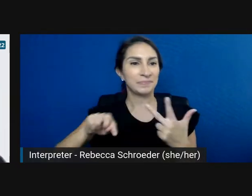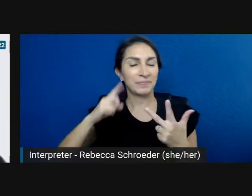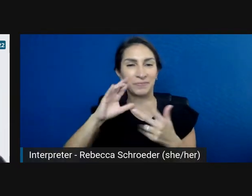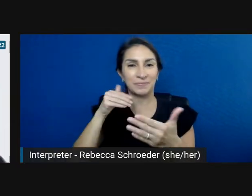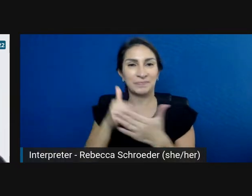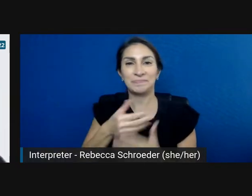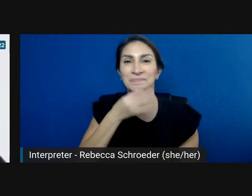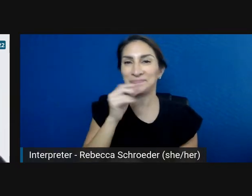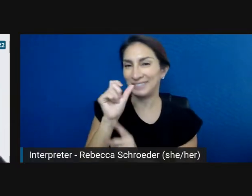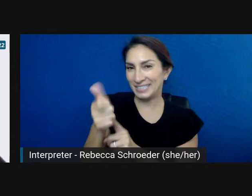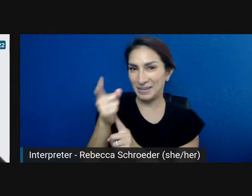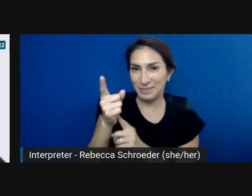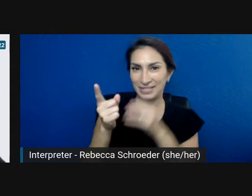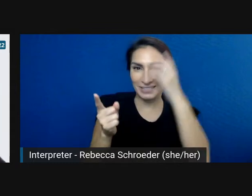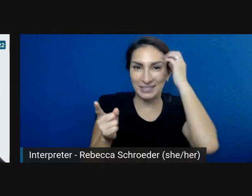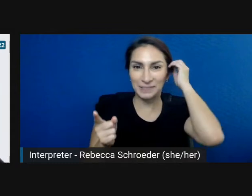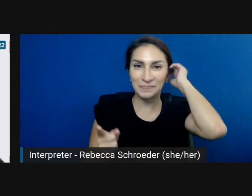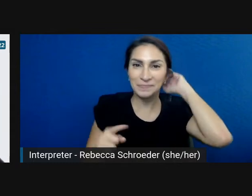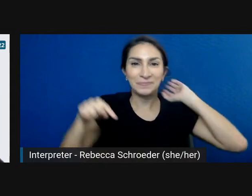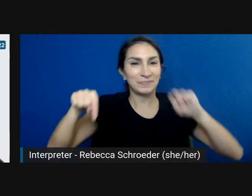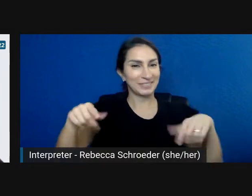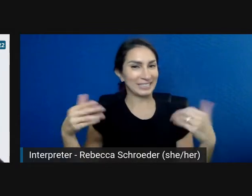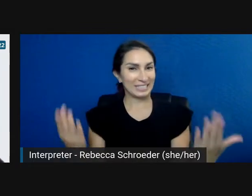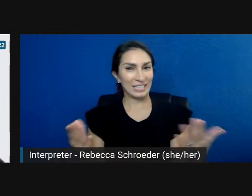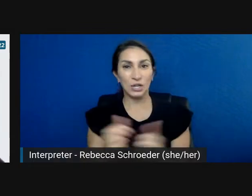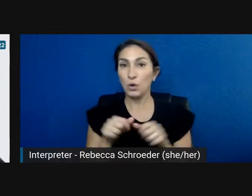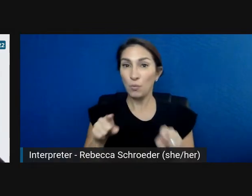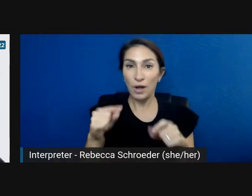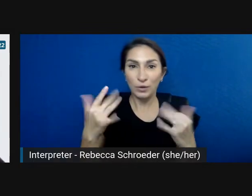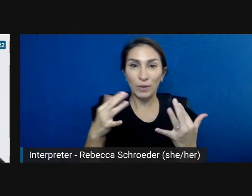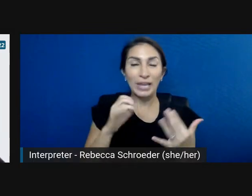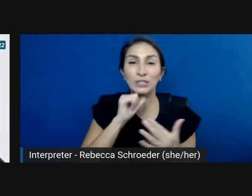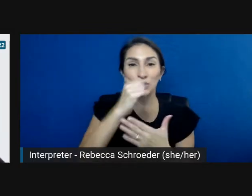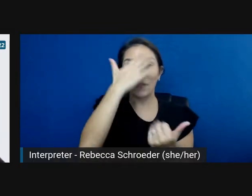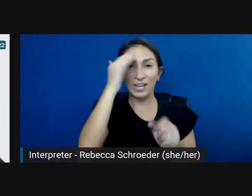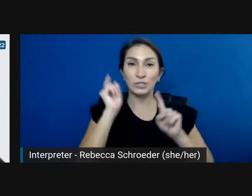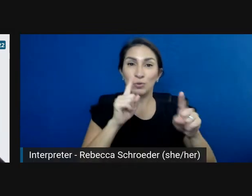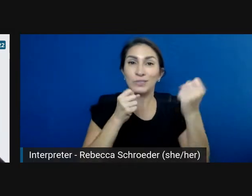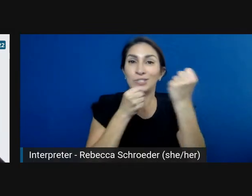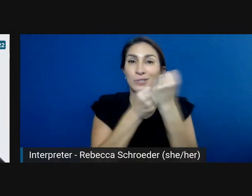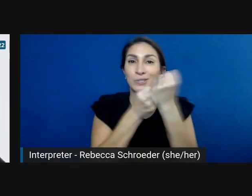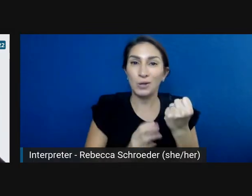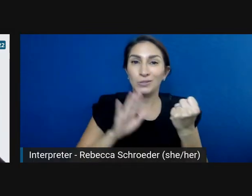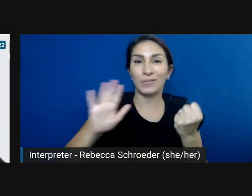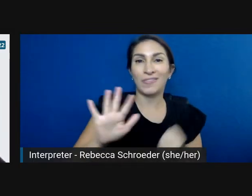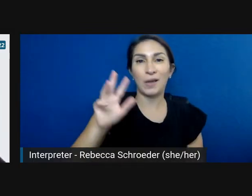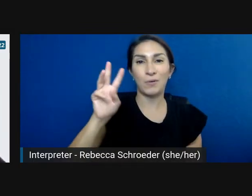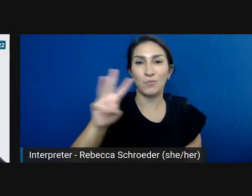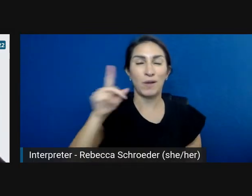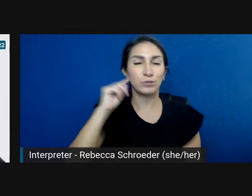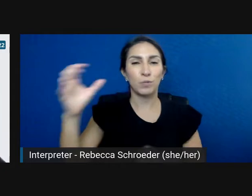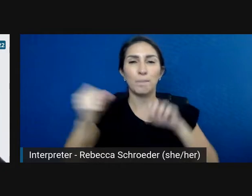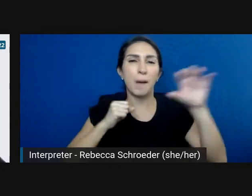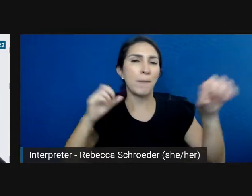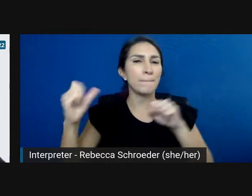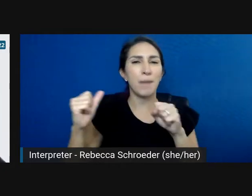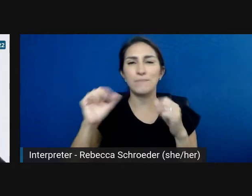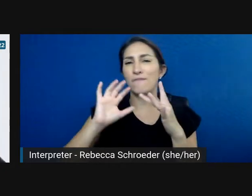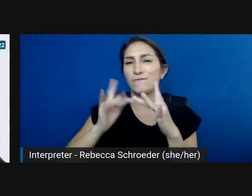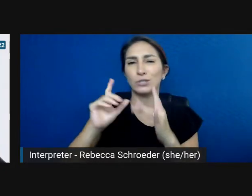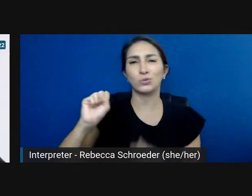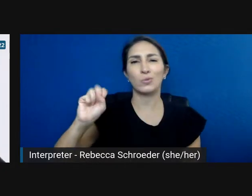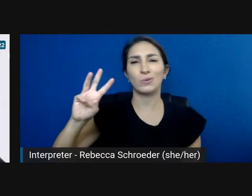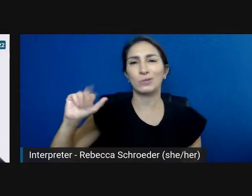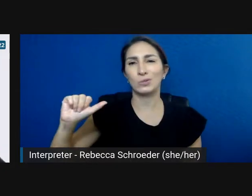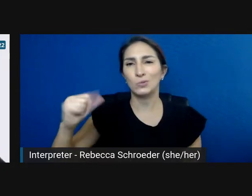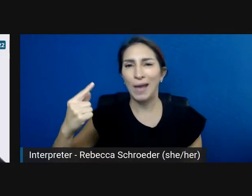in about 10 minutes right here. While you're waiting, don't forget to visit our sponsors pages to grab virtual swag, enter for a chance to win great